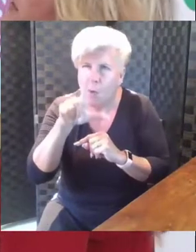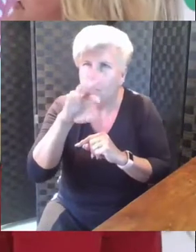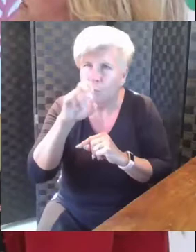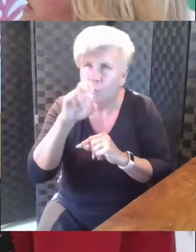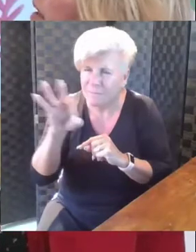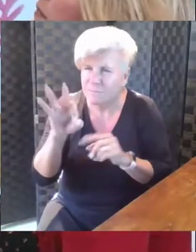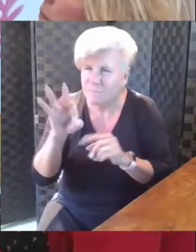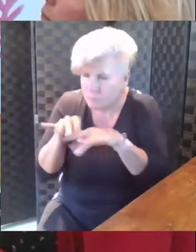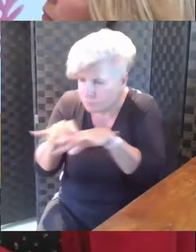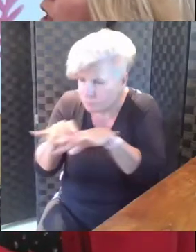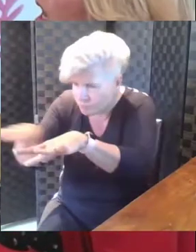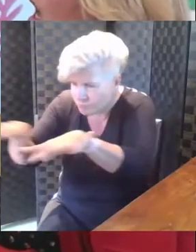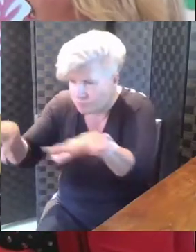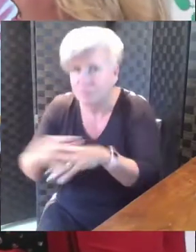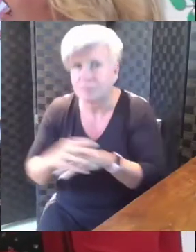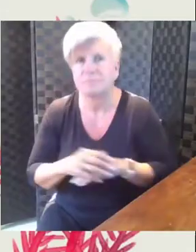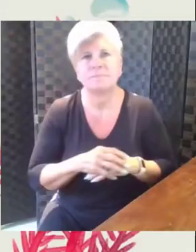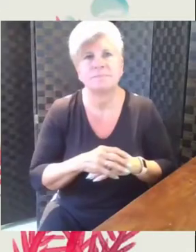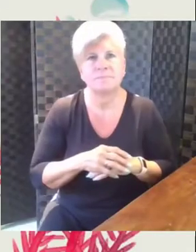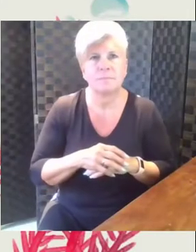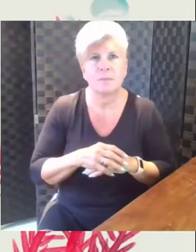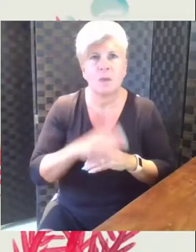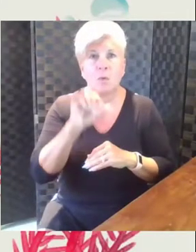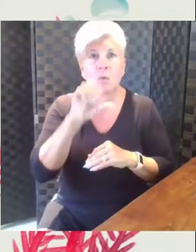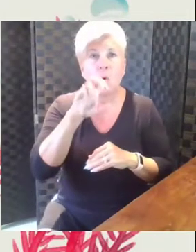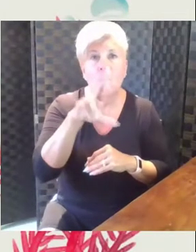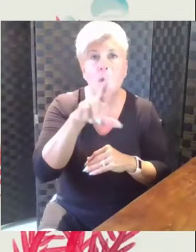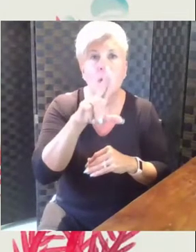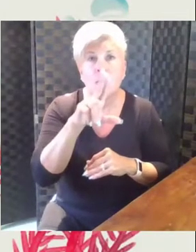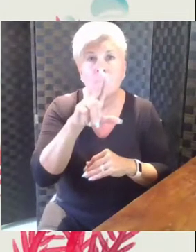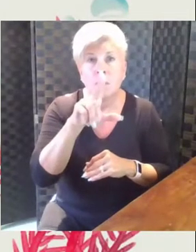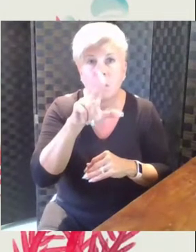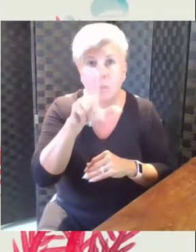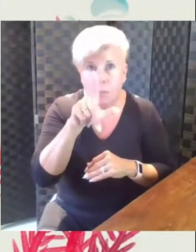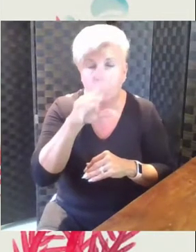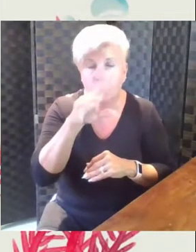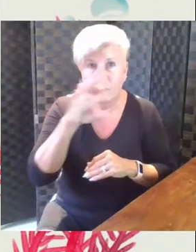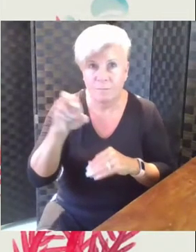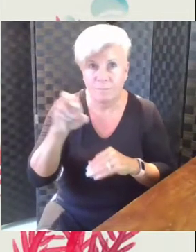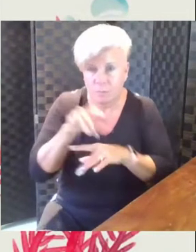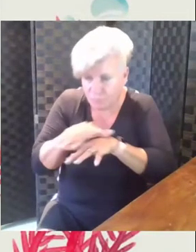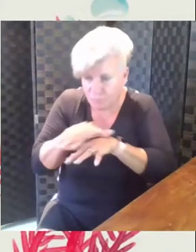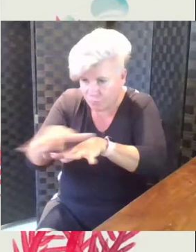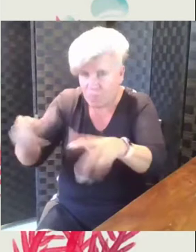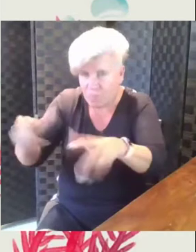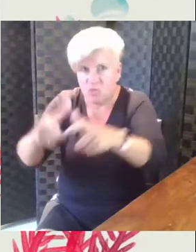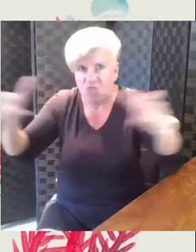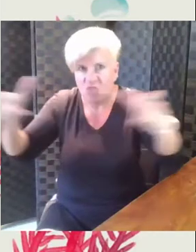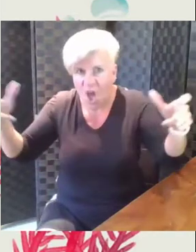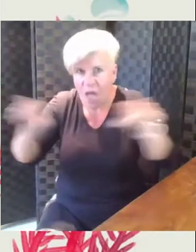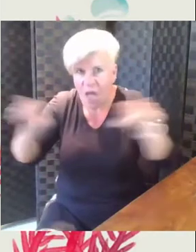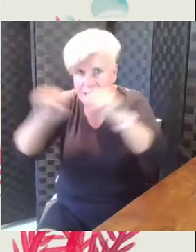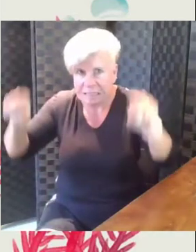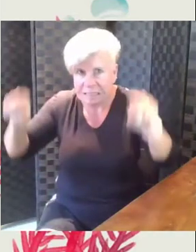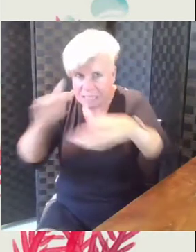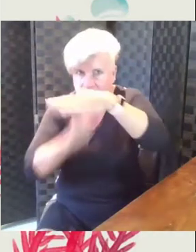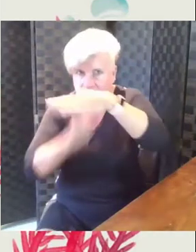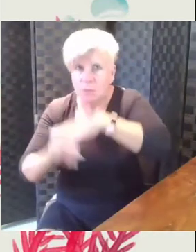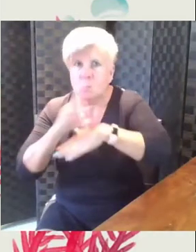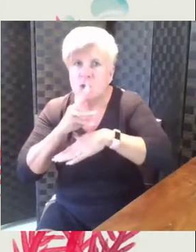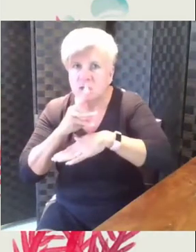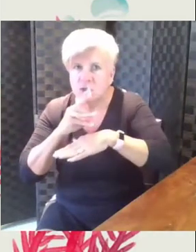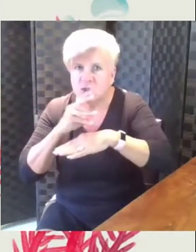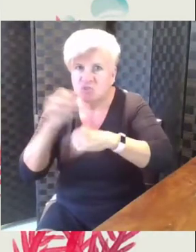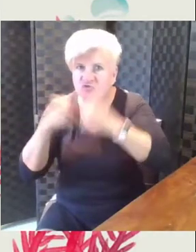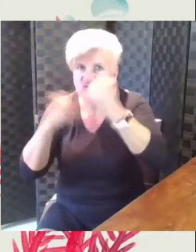me about the story. A coral reef is a large underwater ecosystem. The structure of a reef